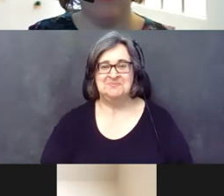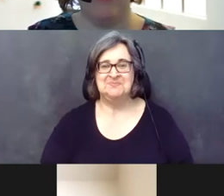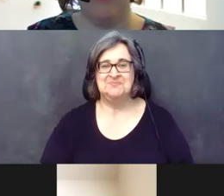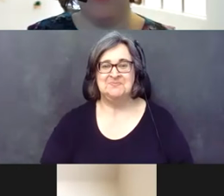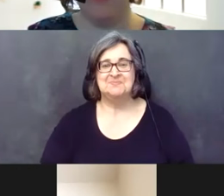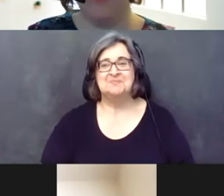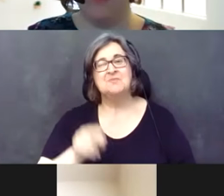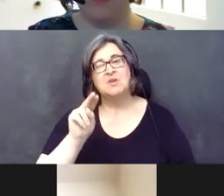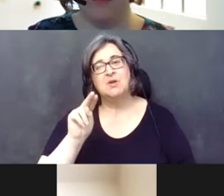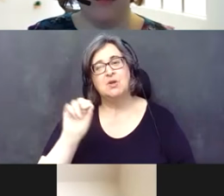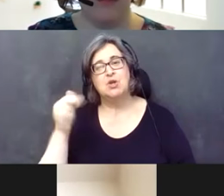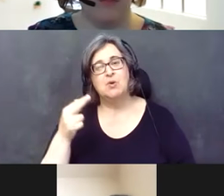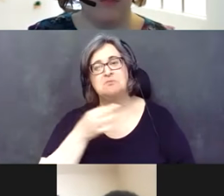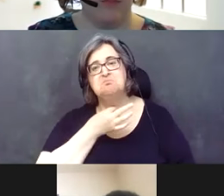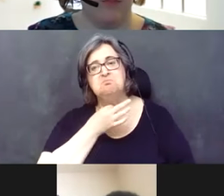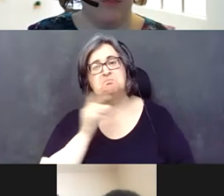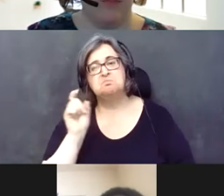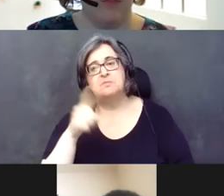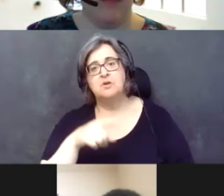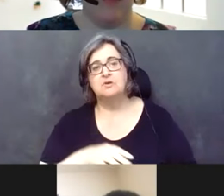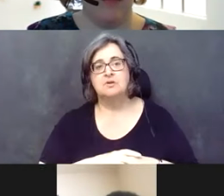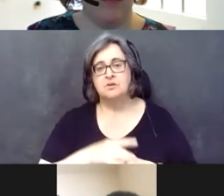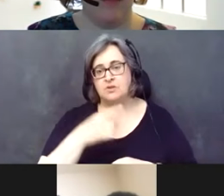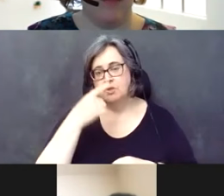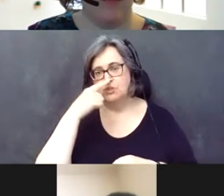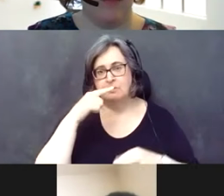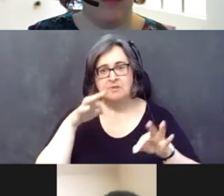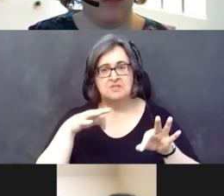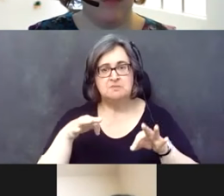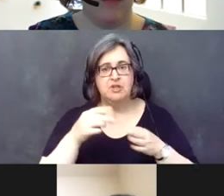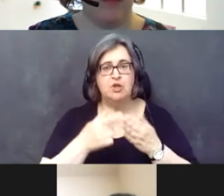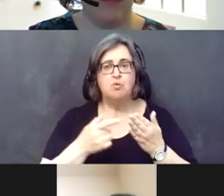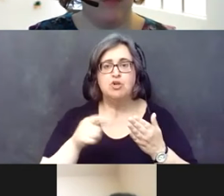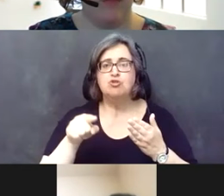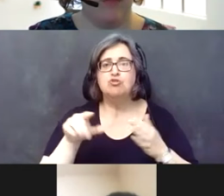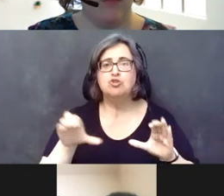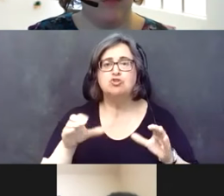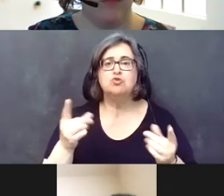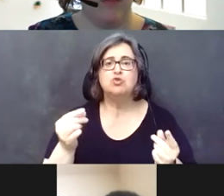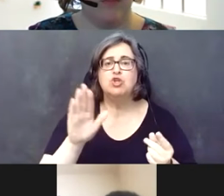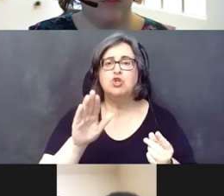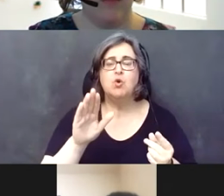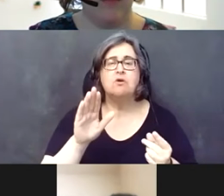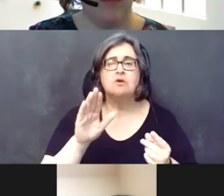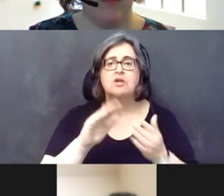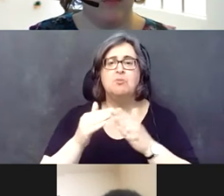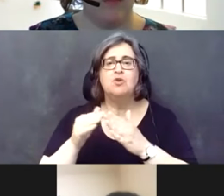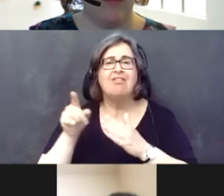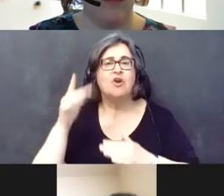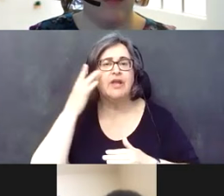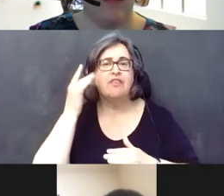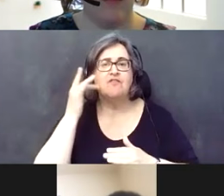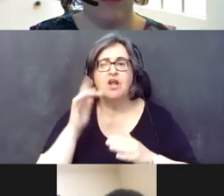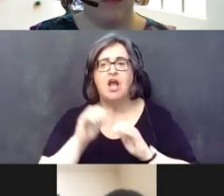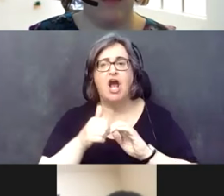So Noah, can you tell us how what you're doing in your community in California that you're making a difference within the